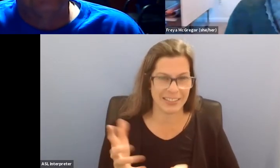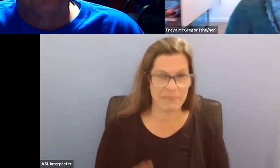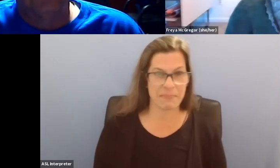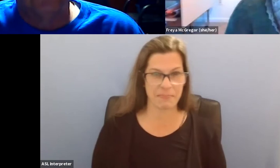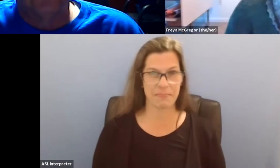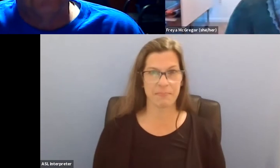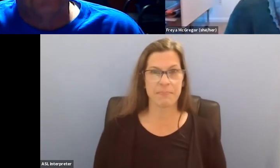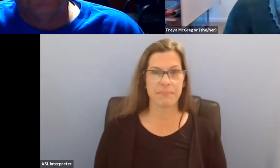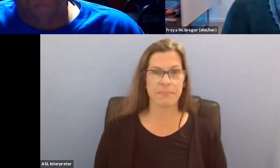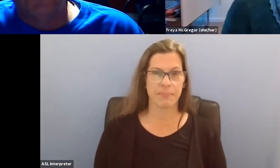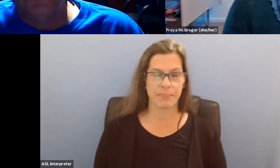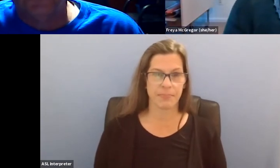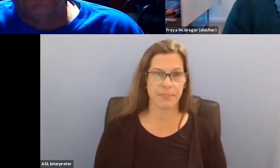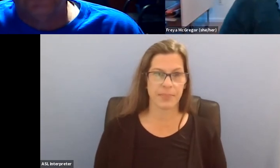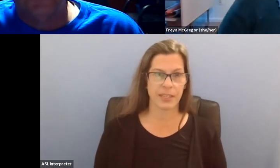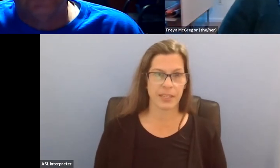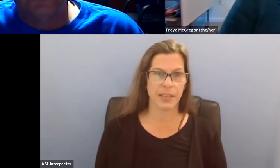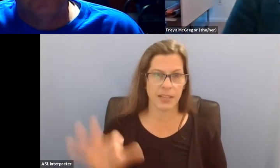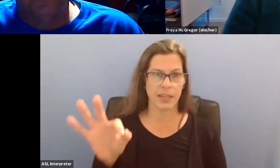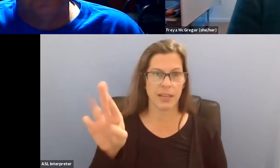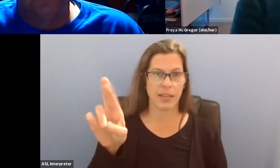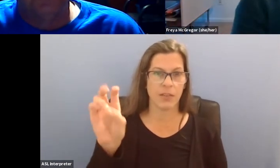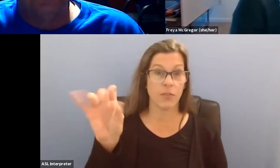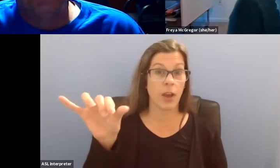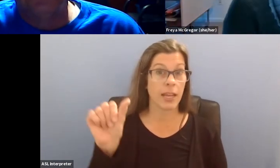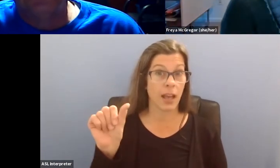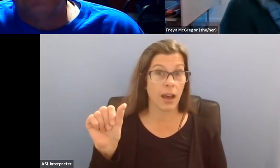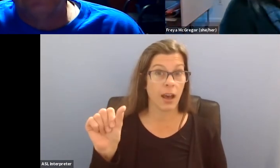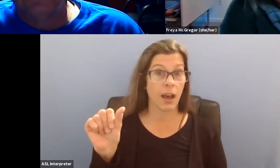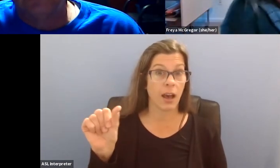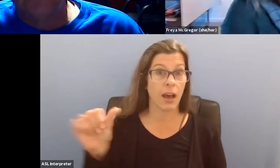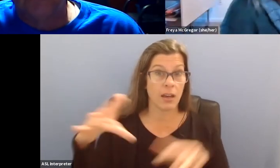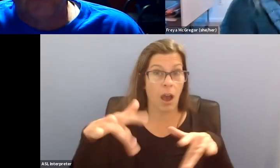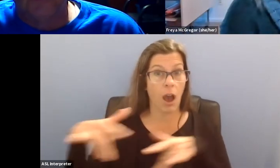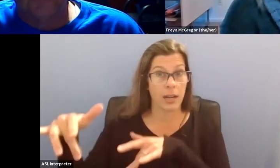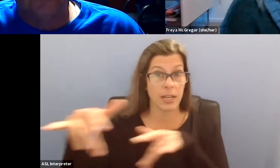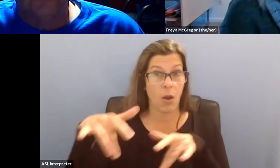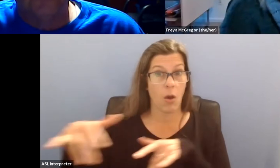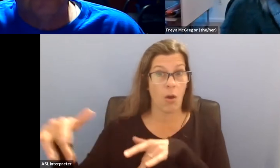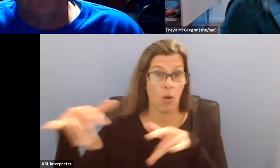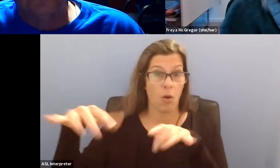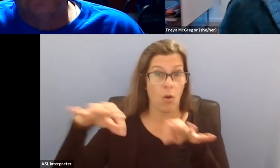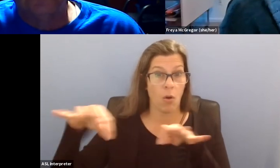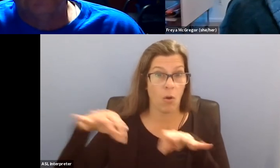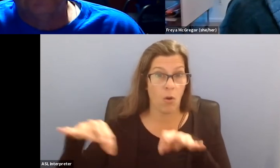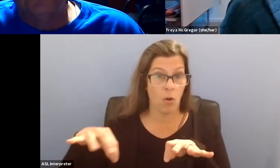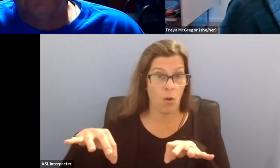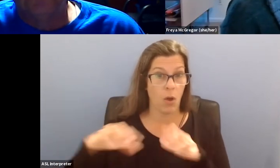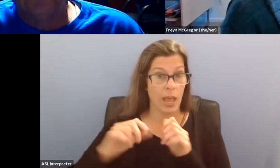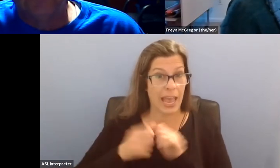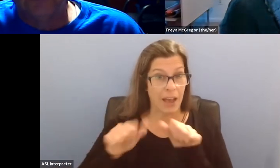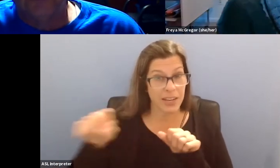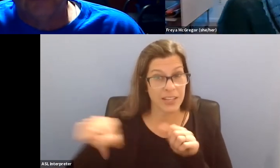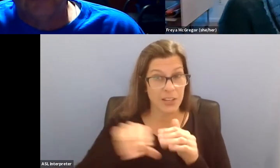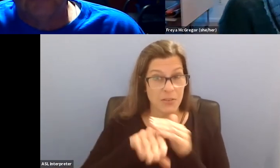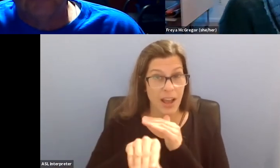and speaking of actually speaking of audio descriptions, um, how do you access information that